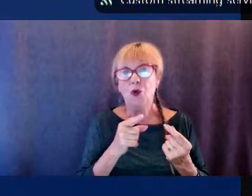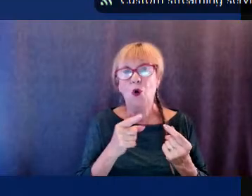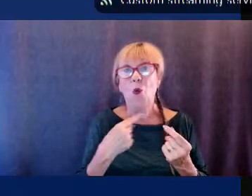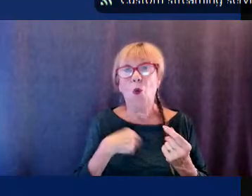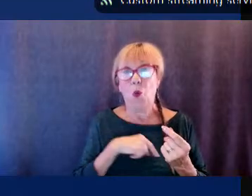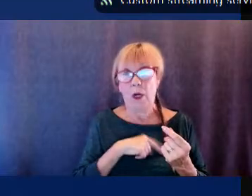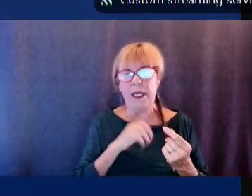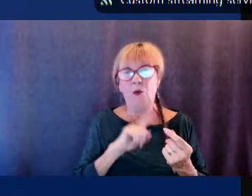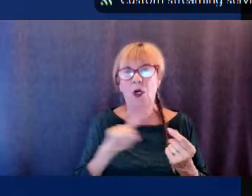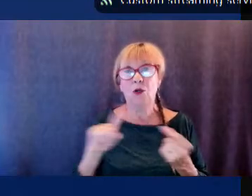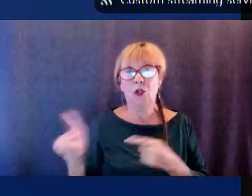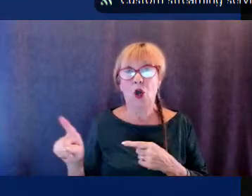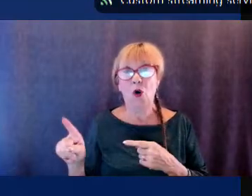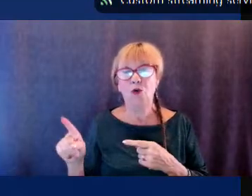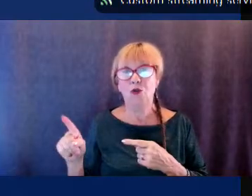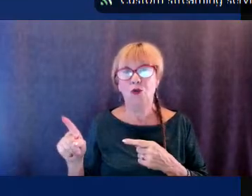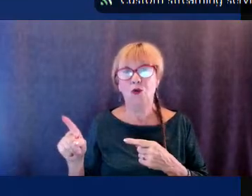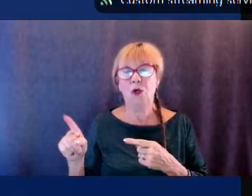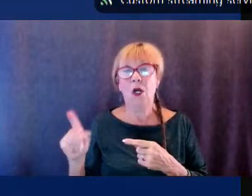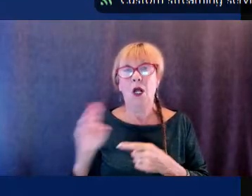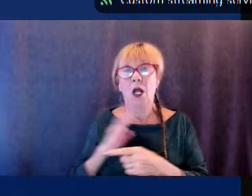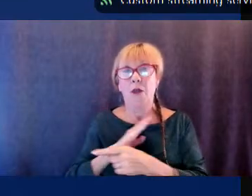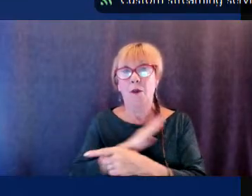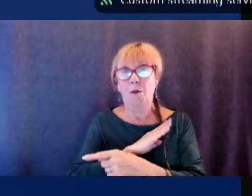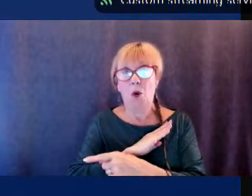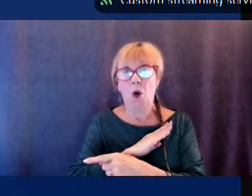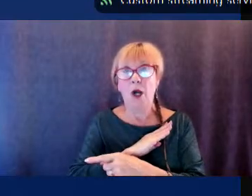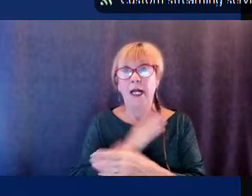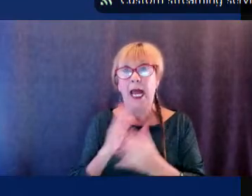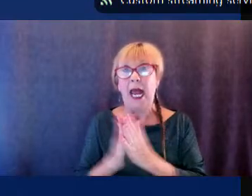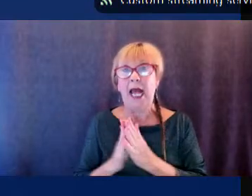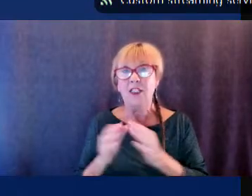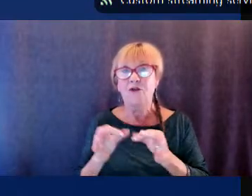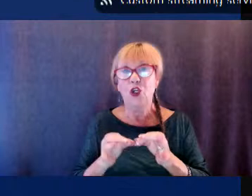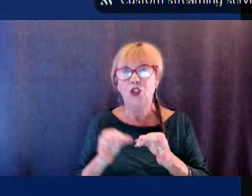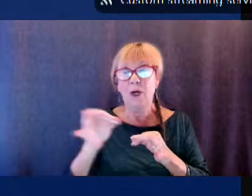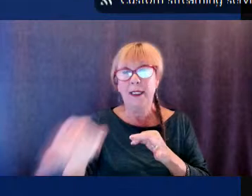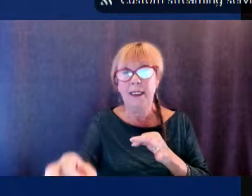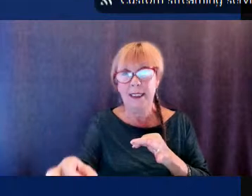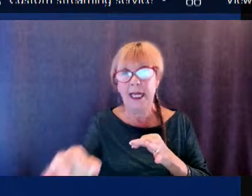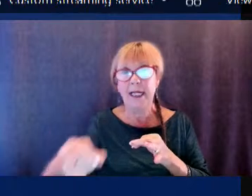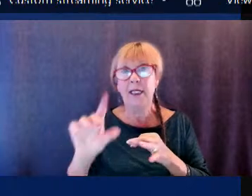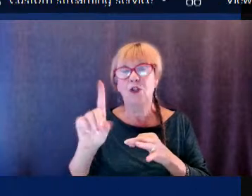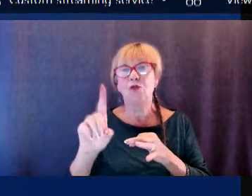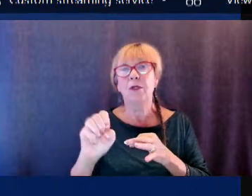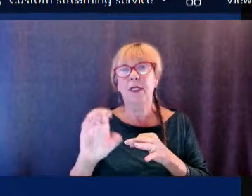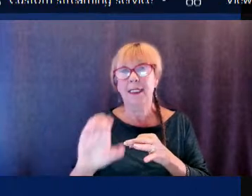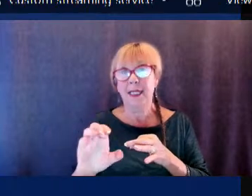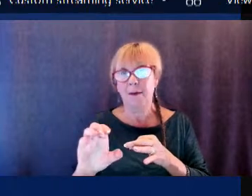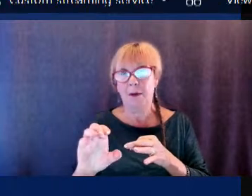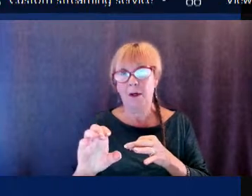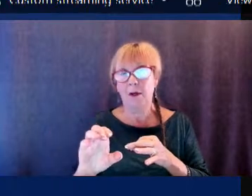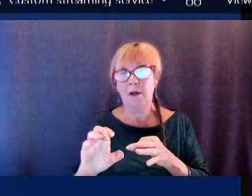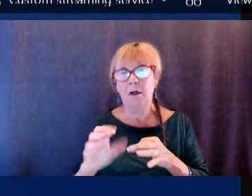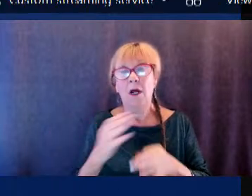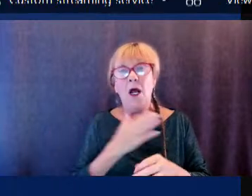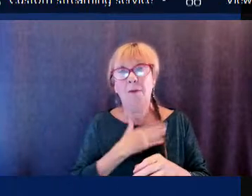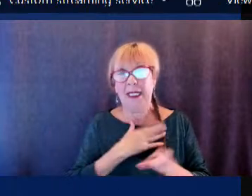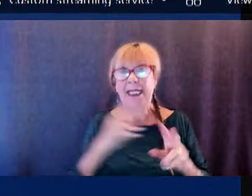to extend it all the way to December, but that shouldn't discourage you from applying. We want you to apply. You just go to